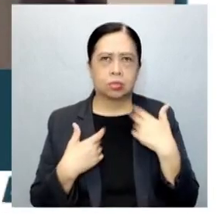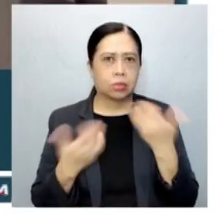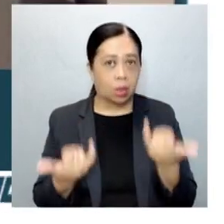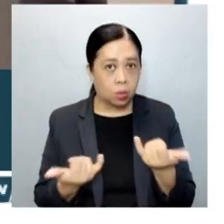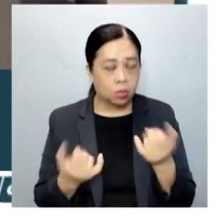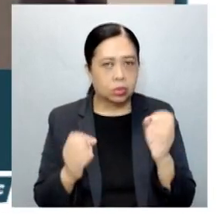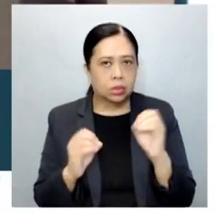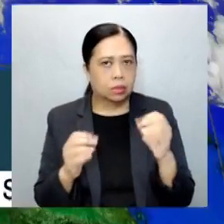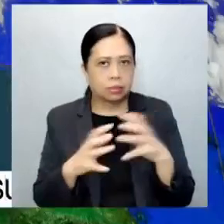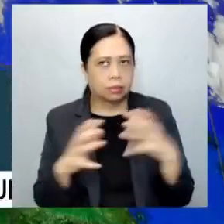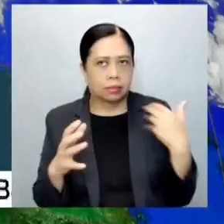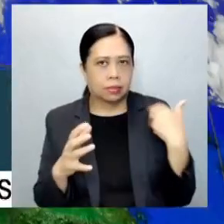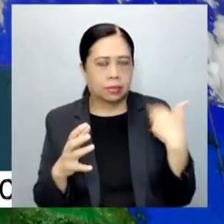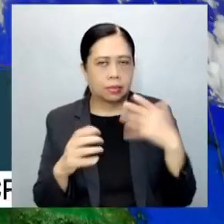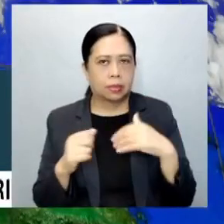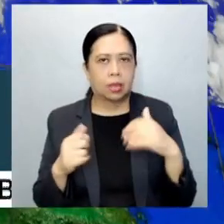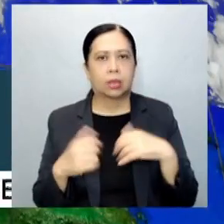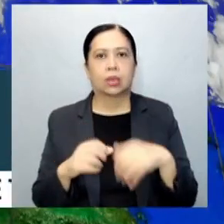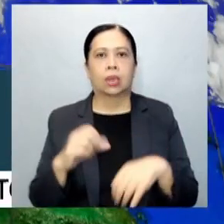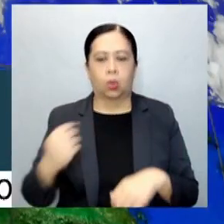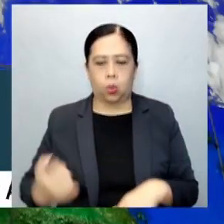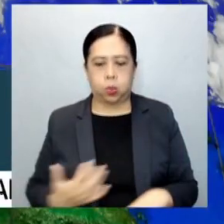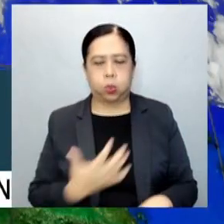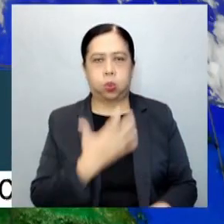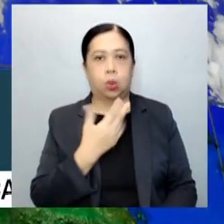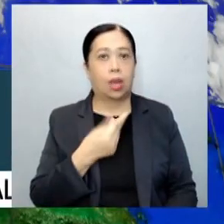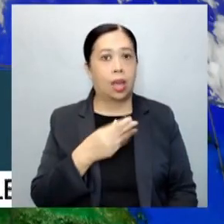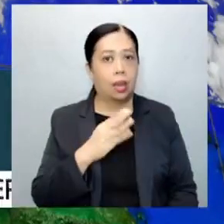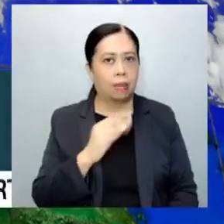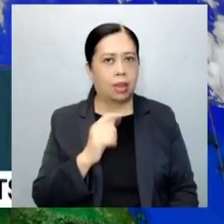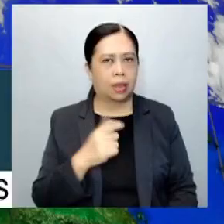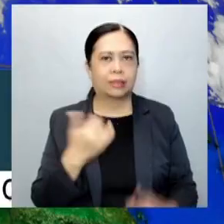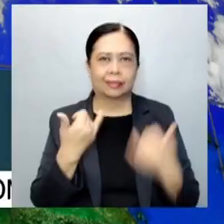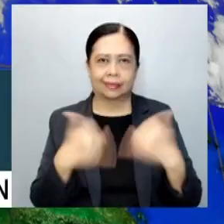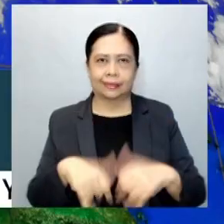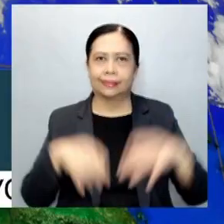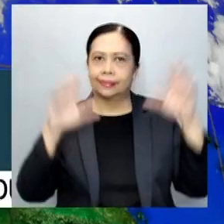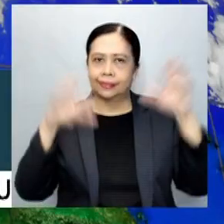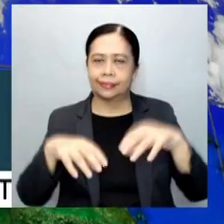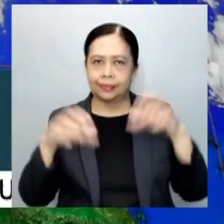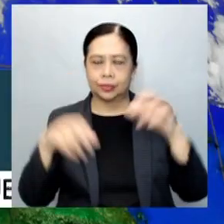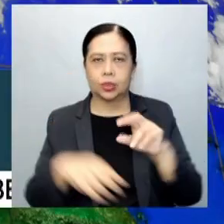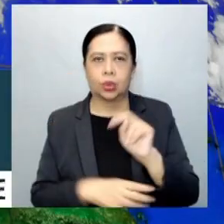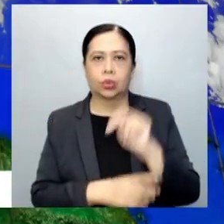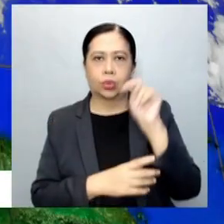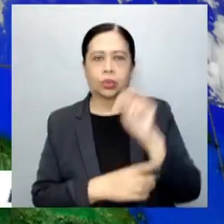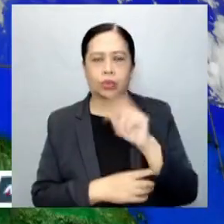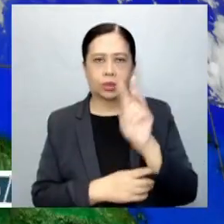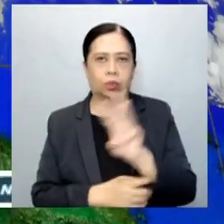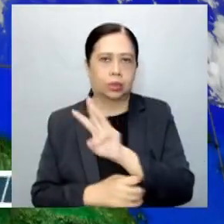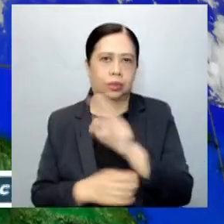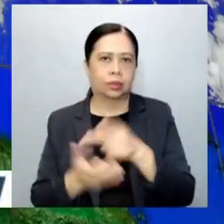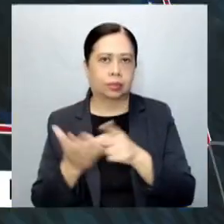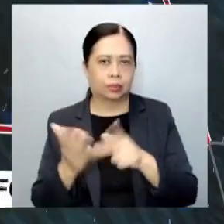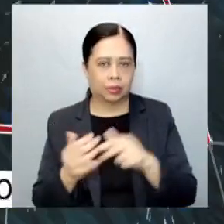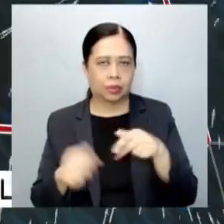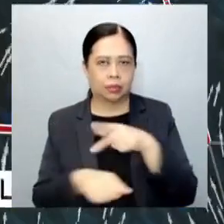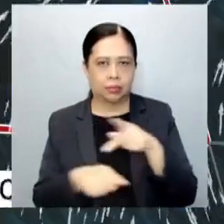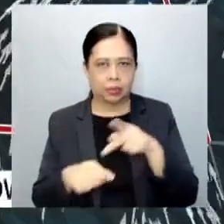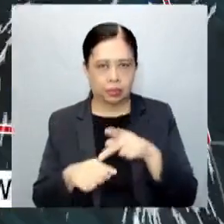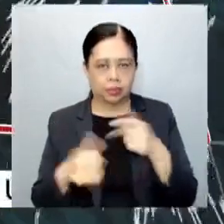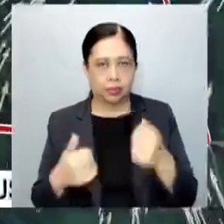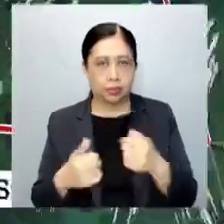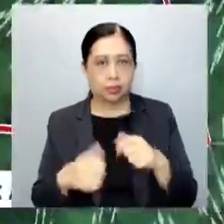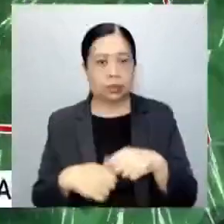our territory, the southwest monsoon or Habagat will bring rains over the northern and western parts of the country this weekend. Typhoon